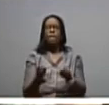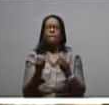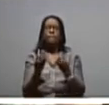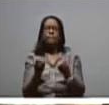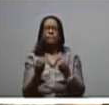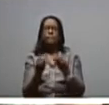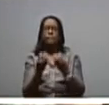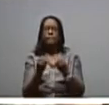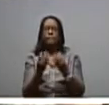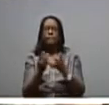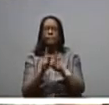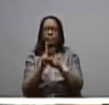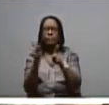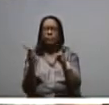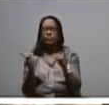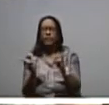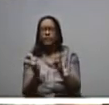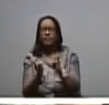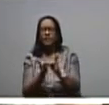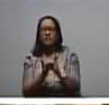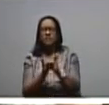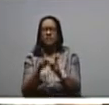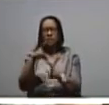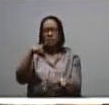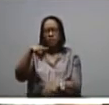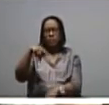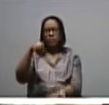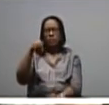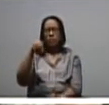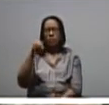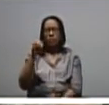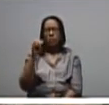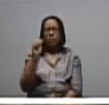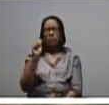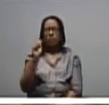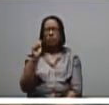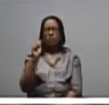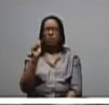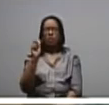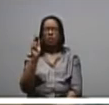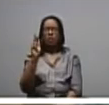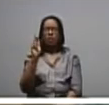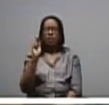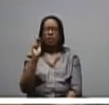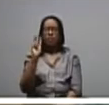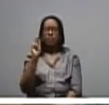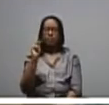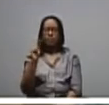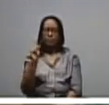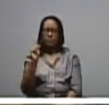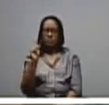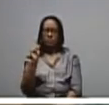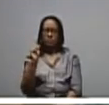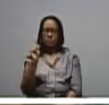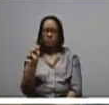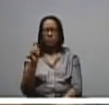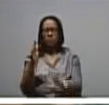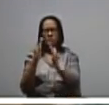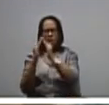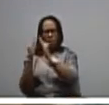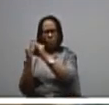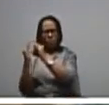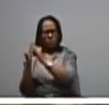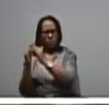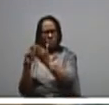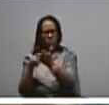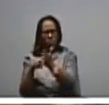for wickedness, a bit like Port of Spain at the present. We